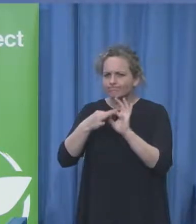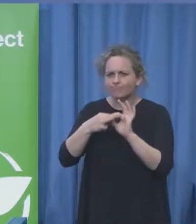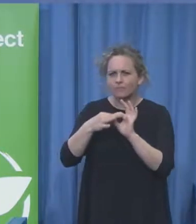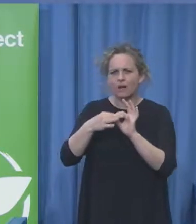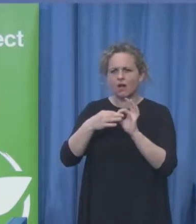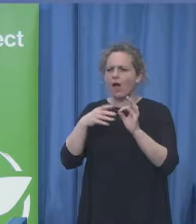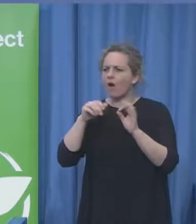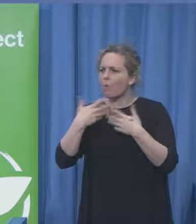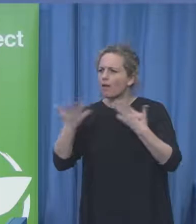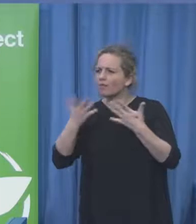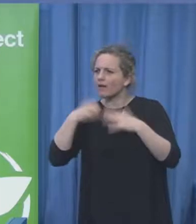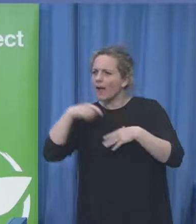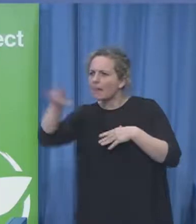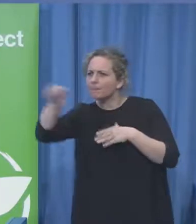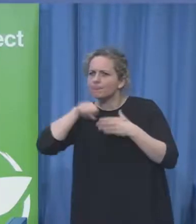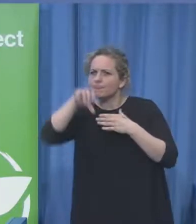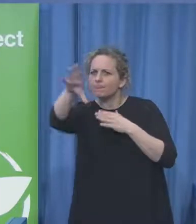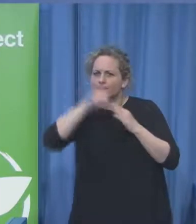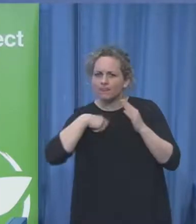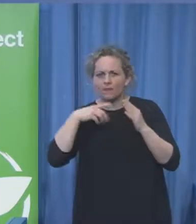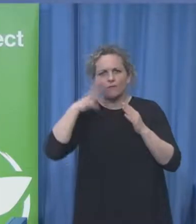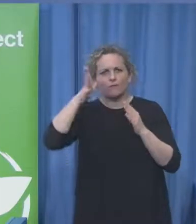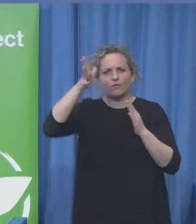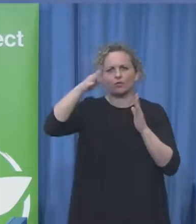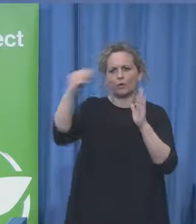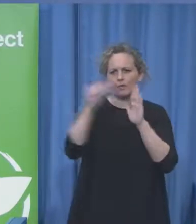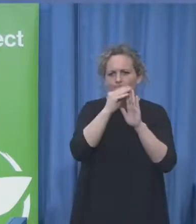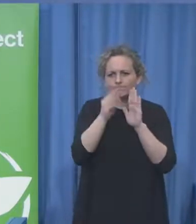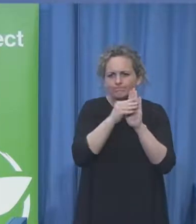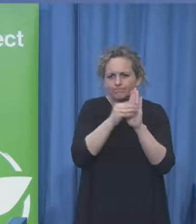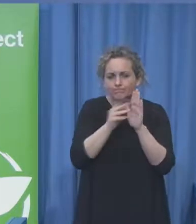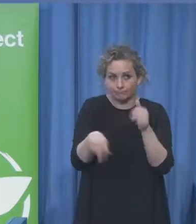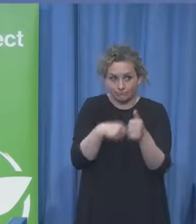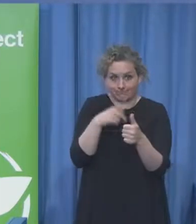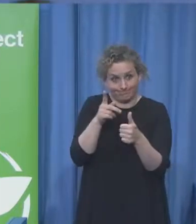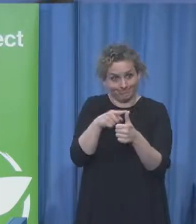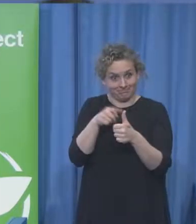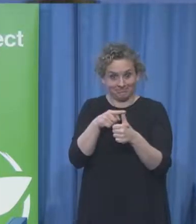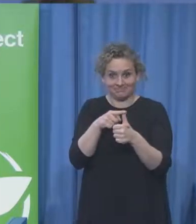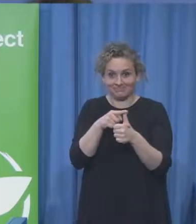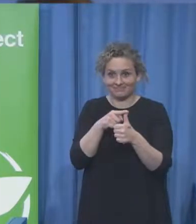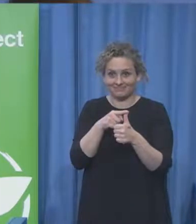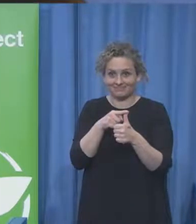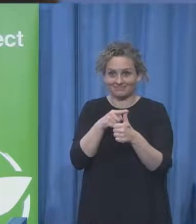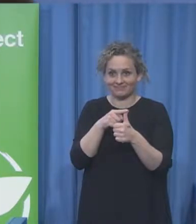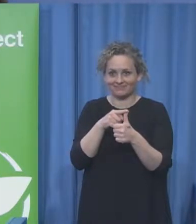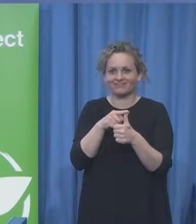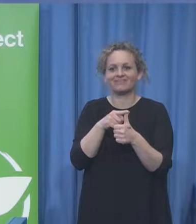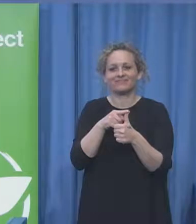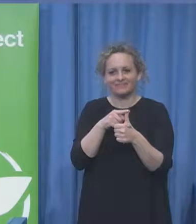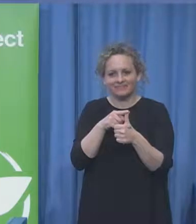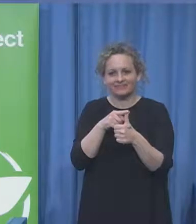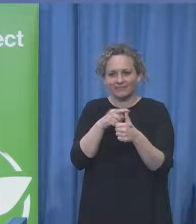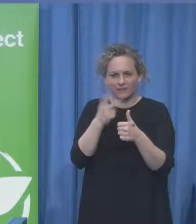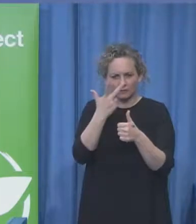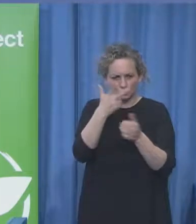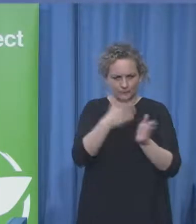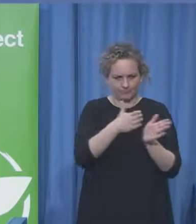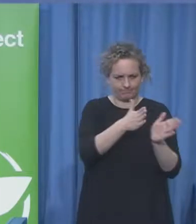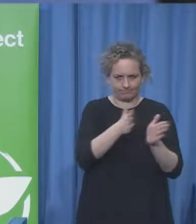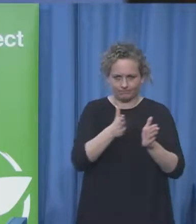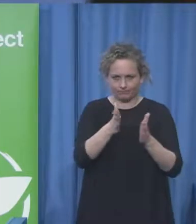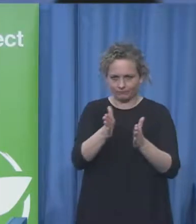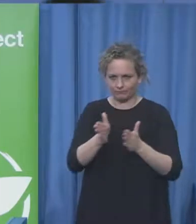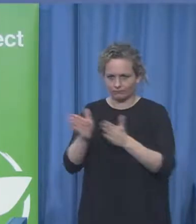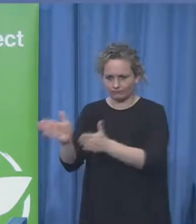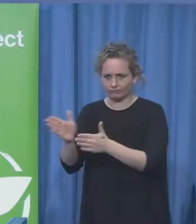noticed these 2 lines of the discussions and the observation where we are around these 2 lines. First of all, on the macro levels, and I